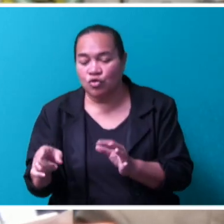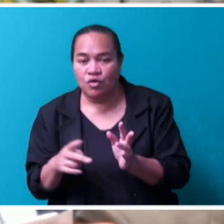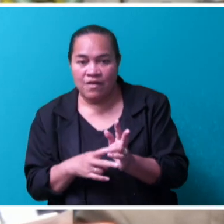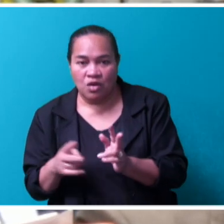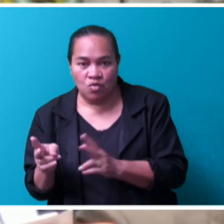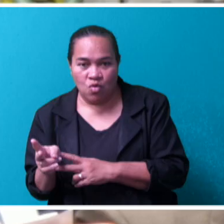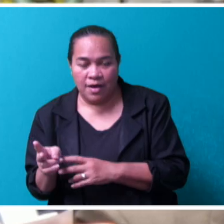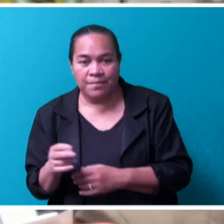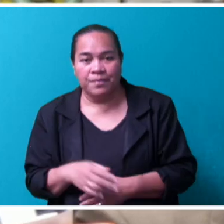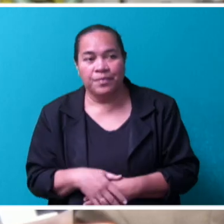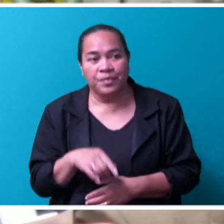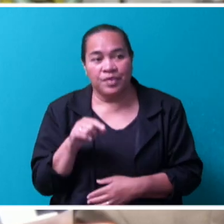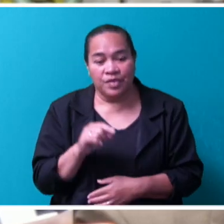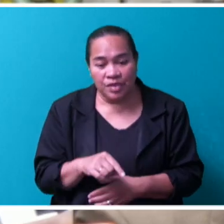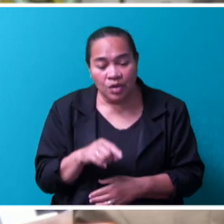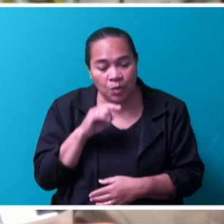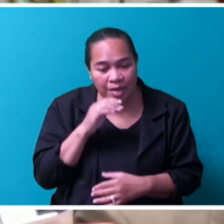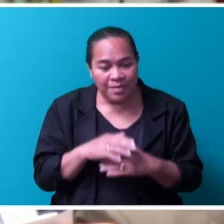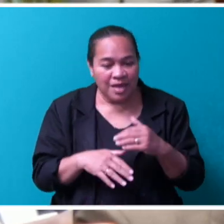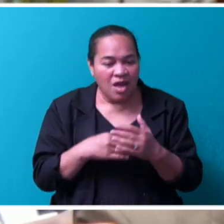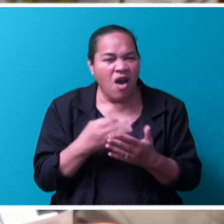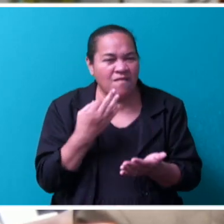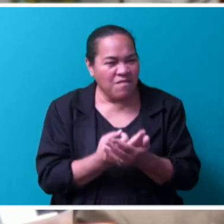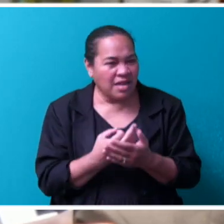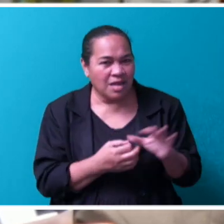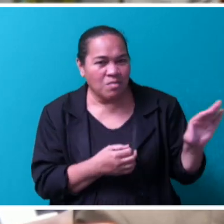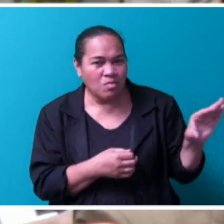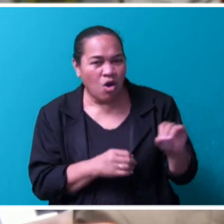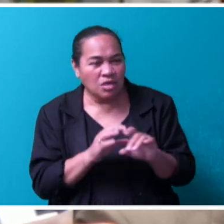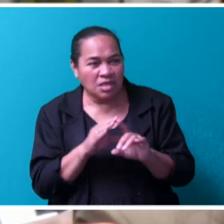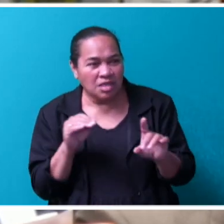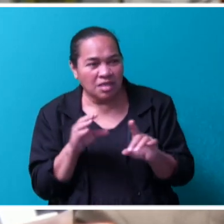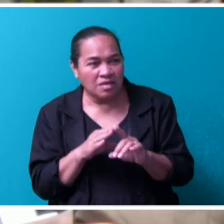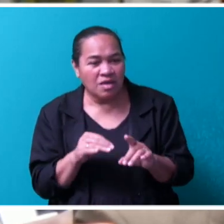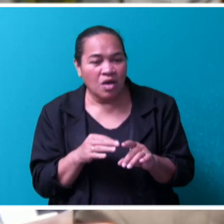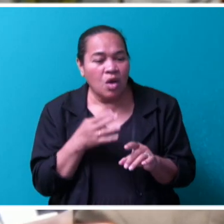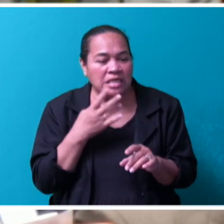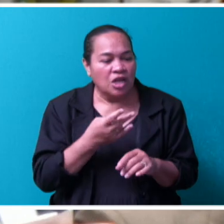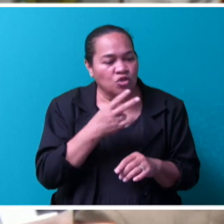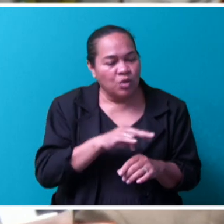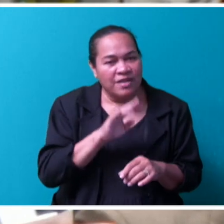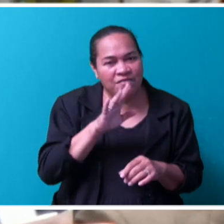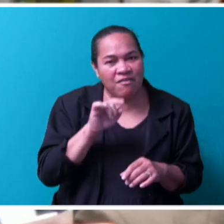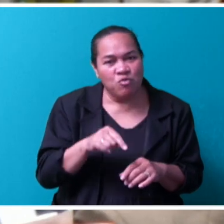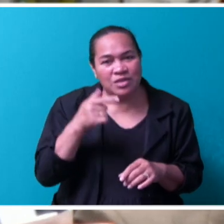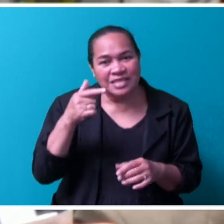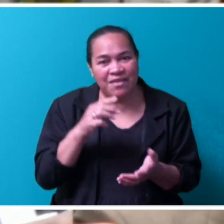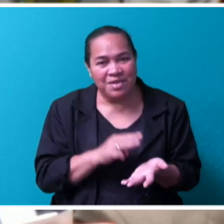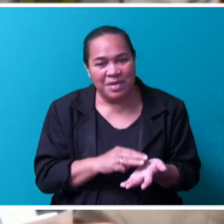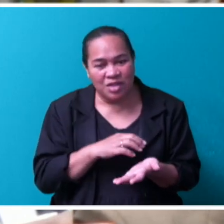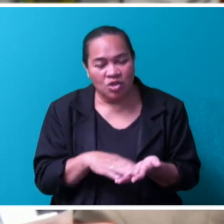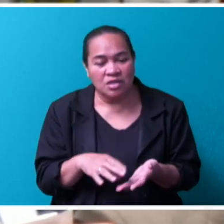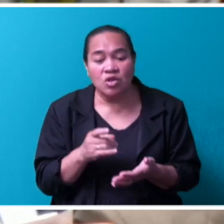will build on the funding model that helps unlock 25.7 million in approved lending,